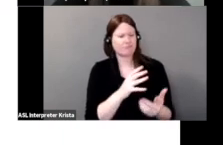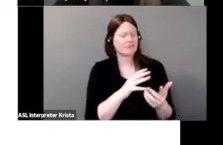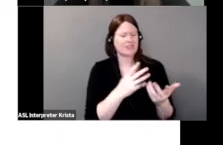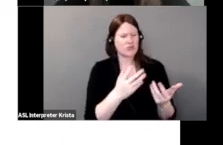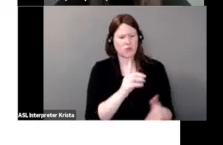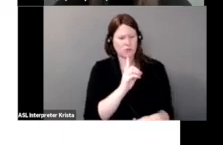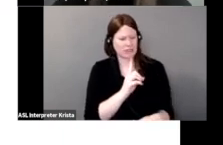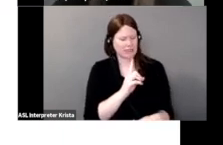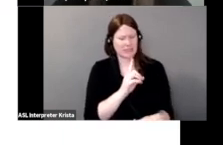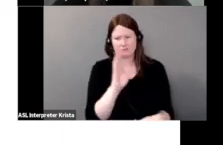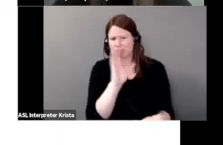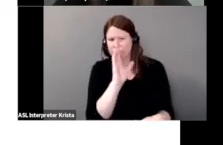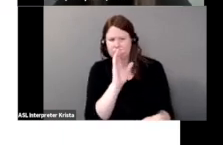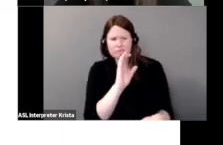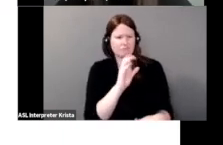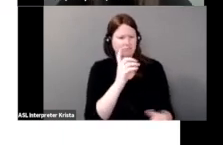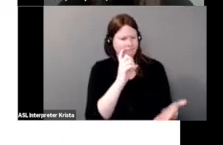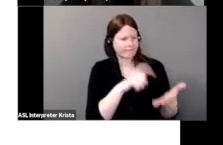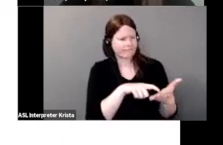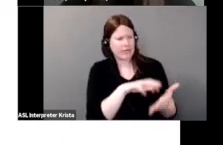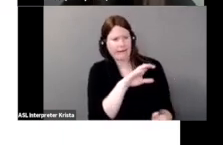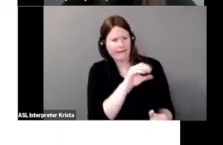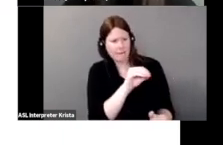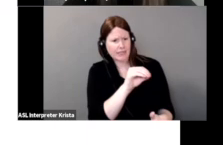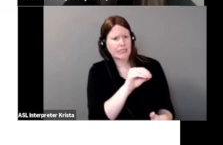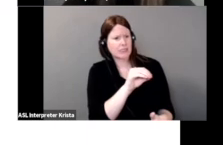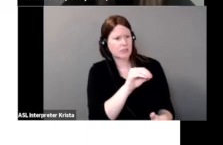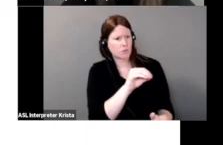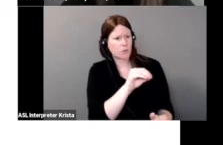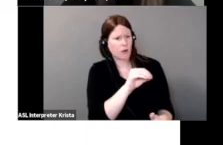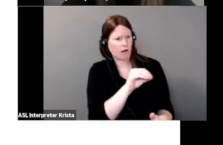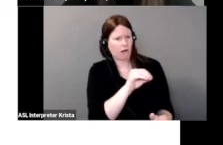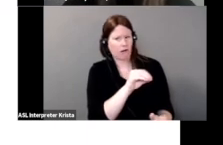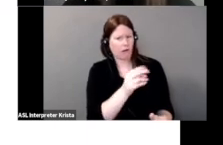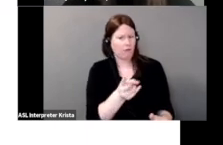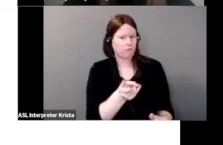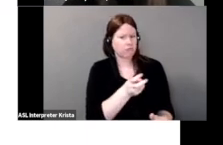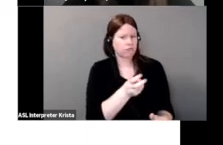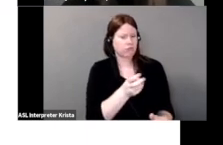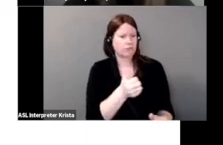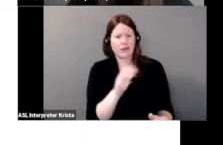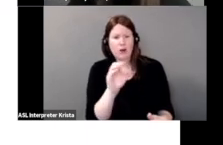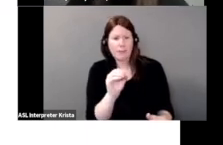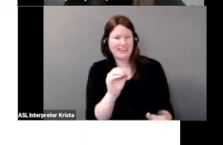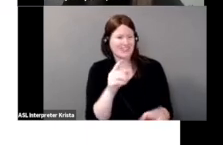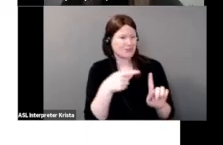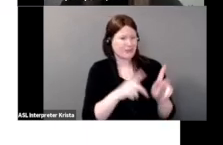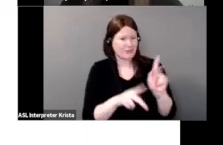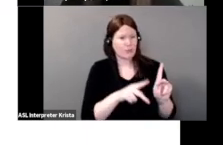patent? Are there organizations that enforce patents and or find patent infringing companies?